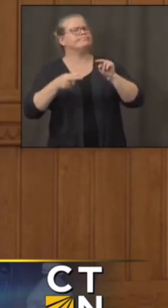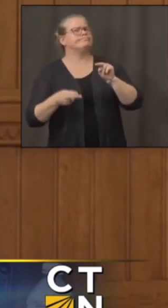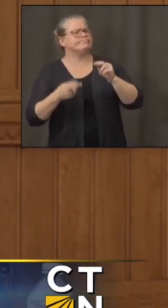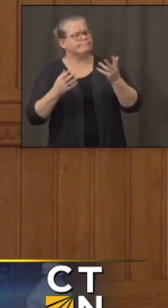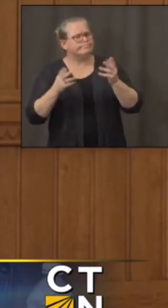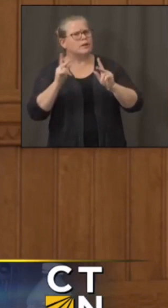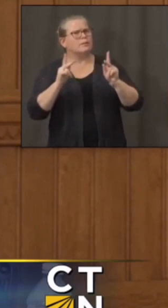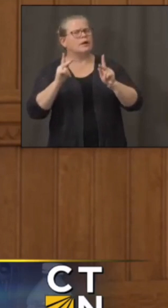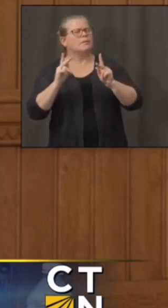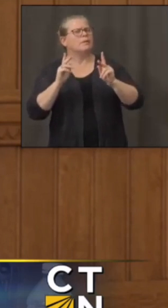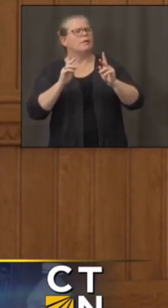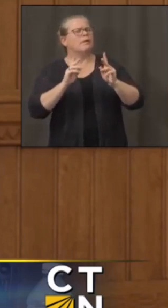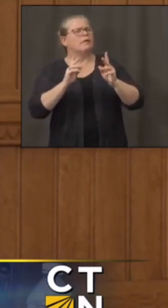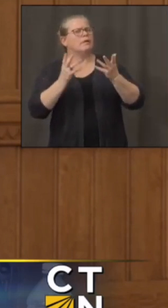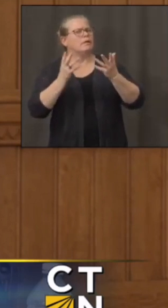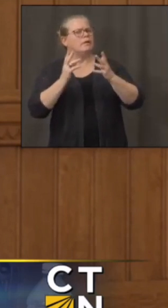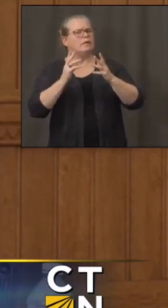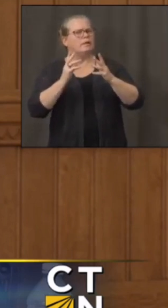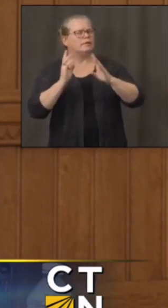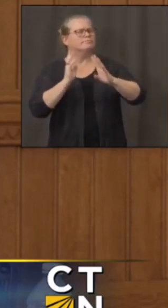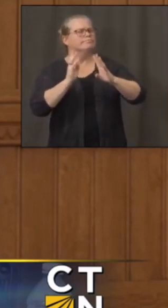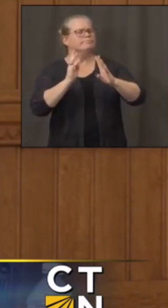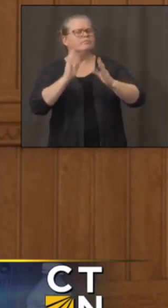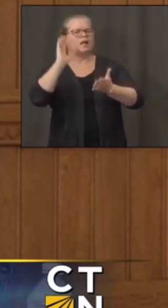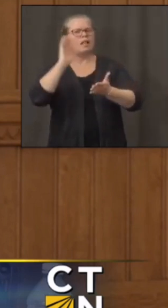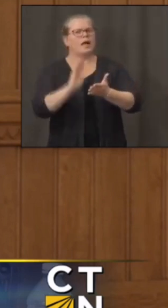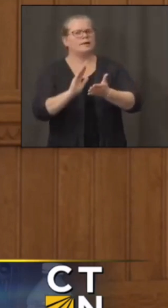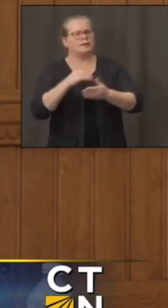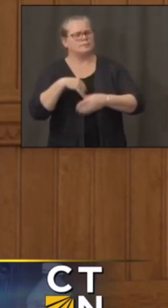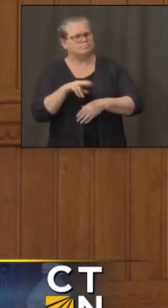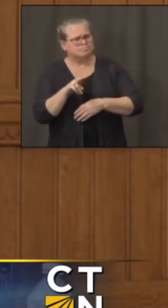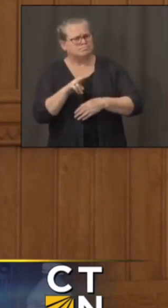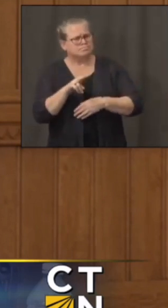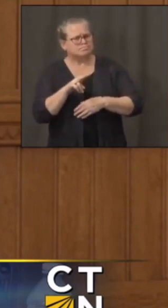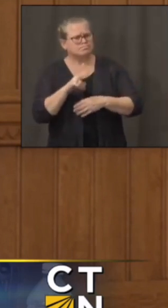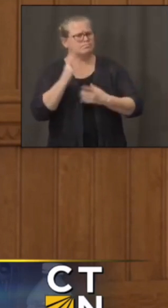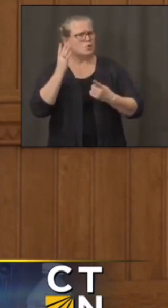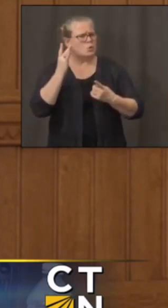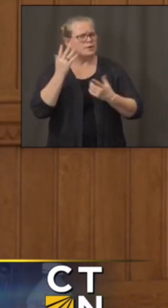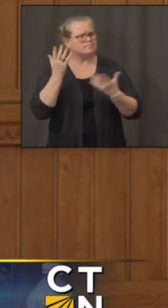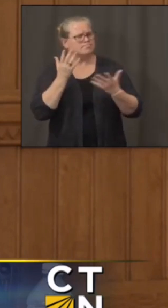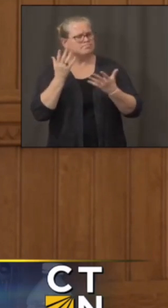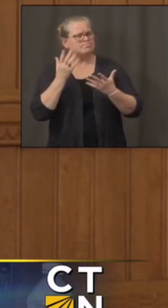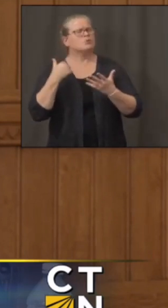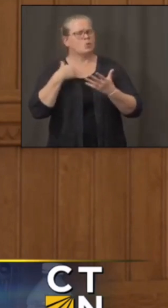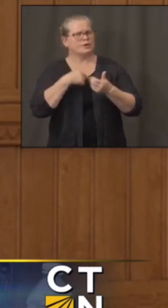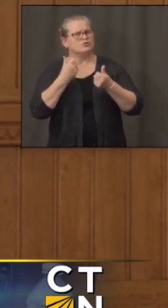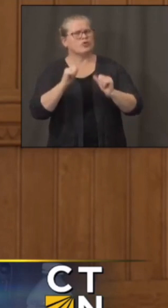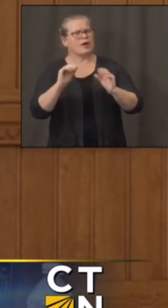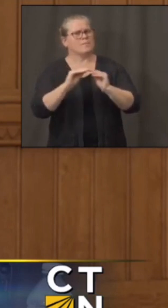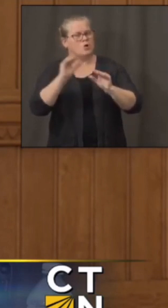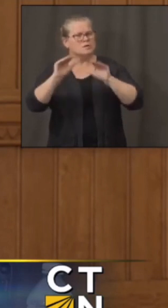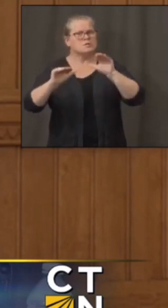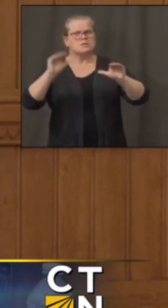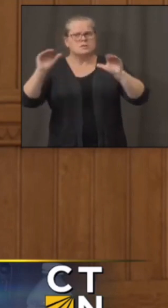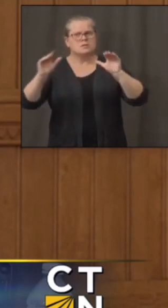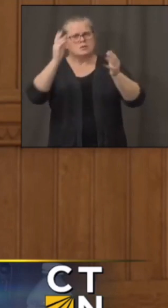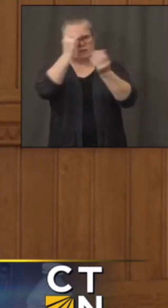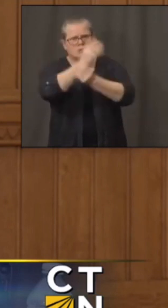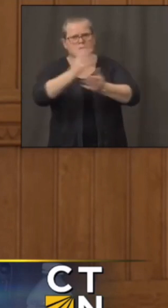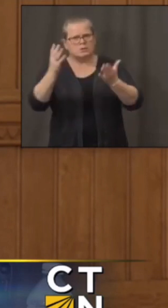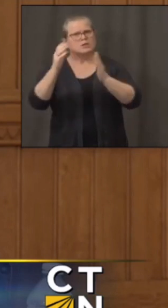rate. Which is some of the reason why we're really working to get information out, that there are services available across the